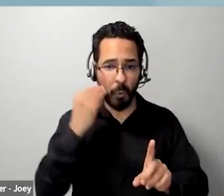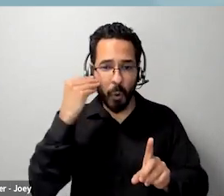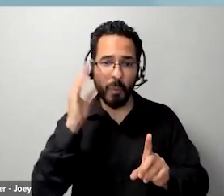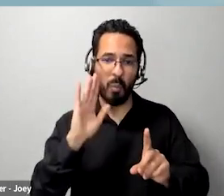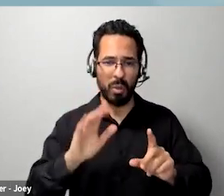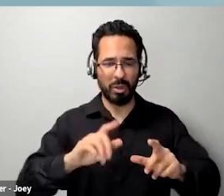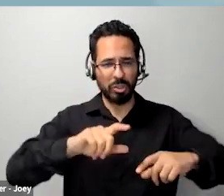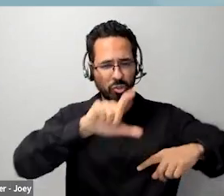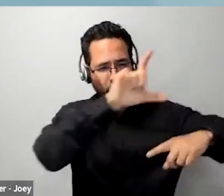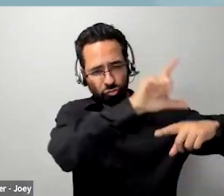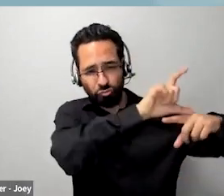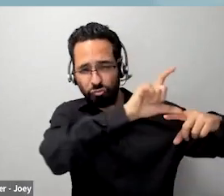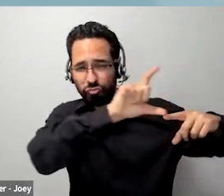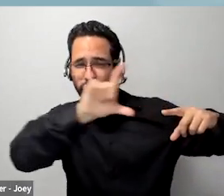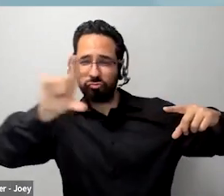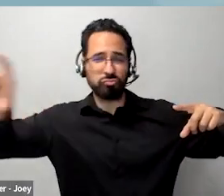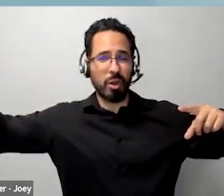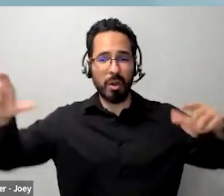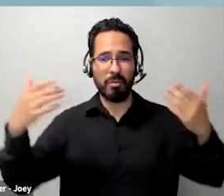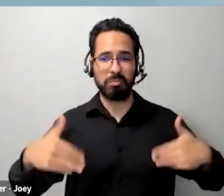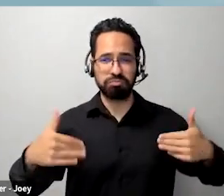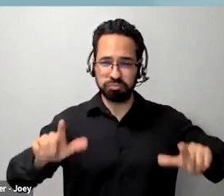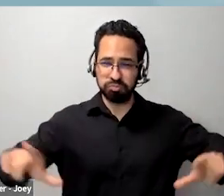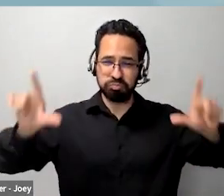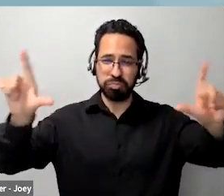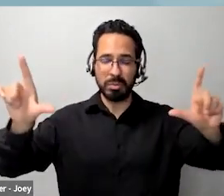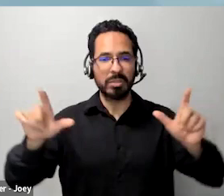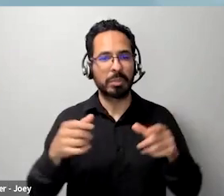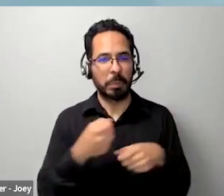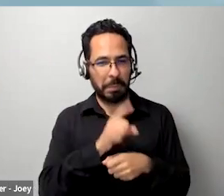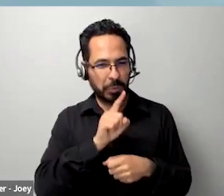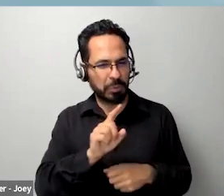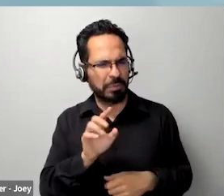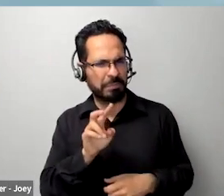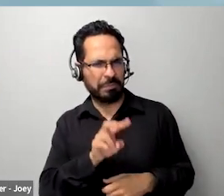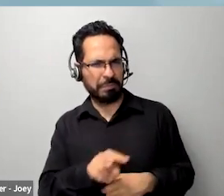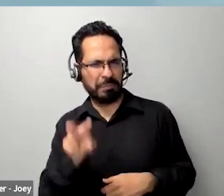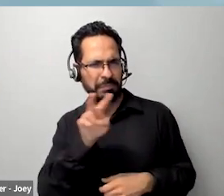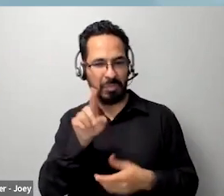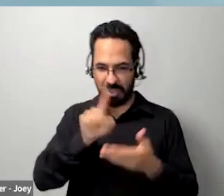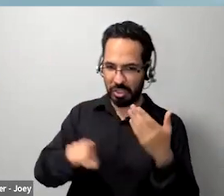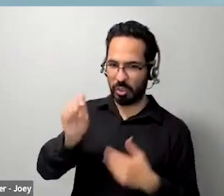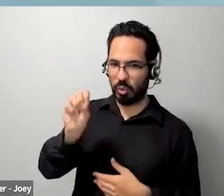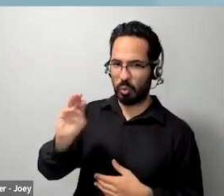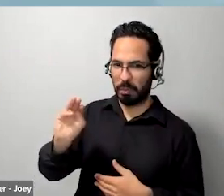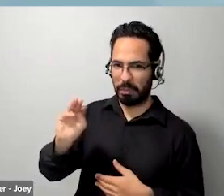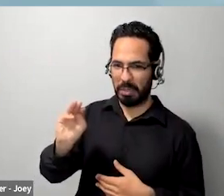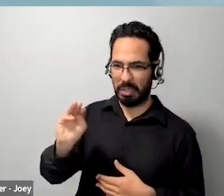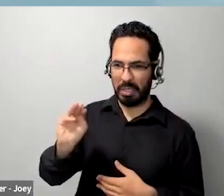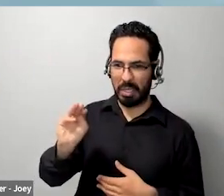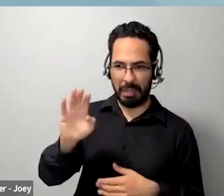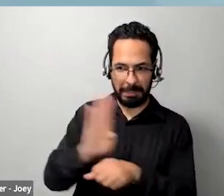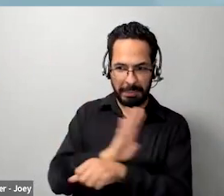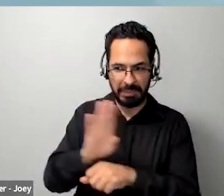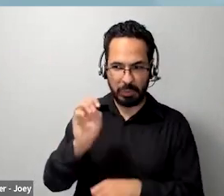letters on every job description that they post. So definitely keep an eye out for that. Check their socials, because it's